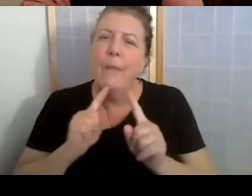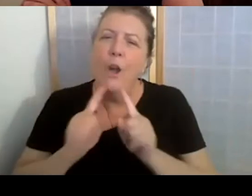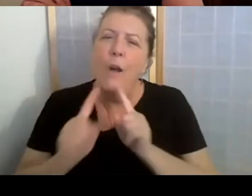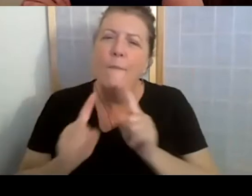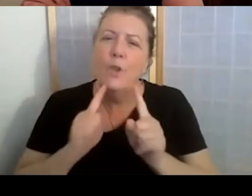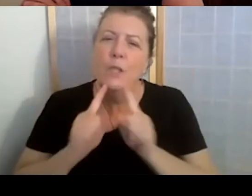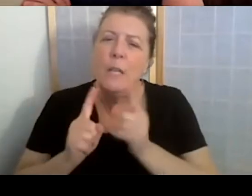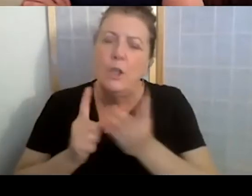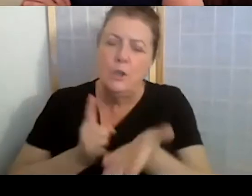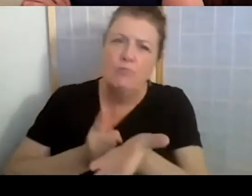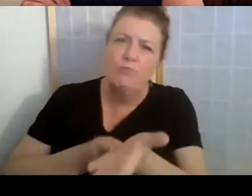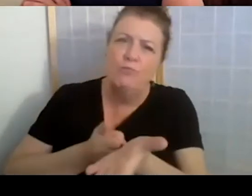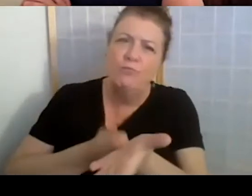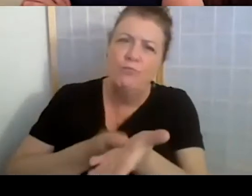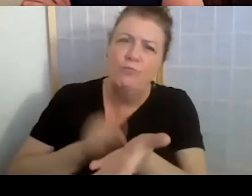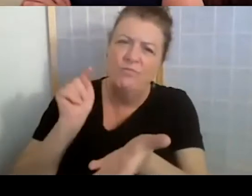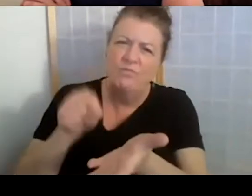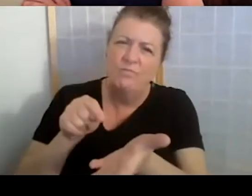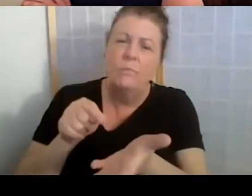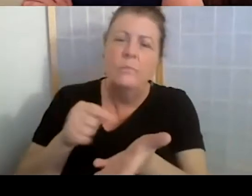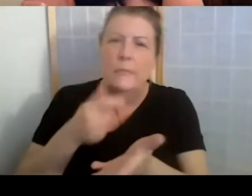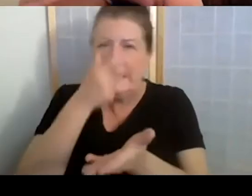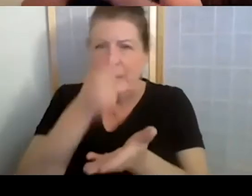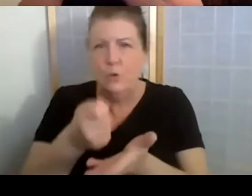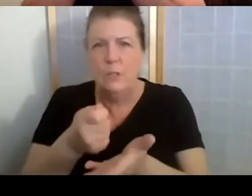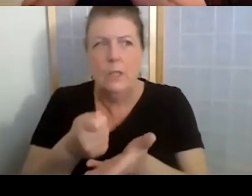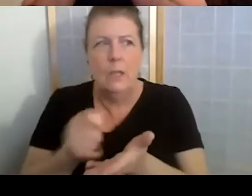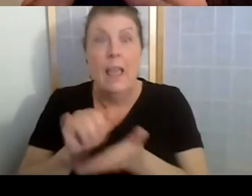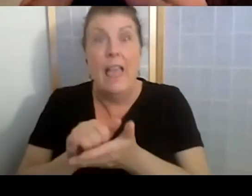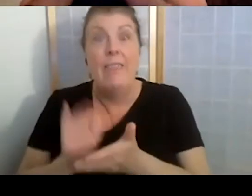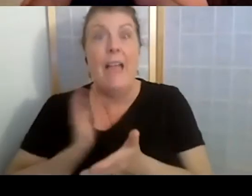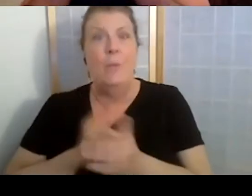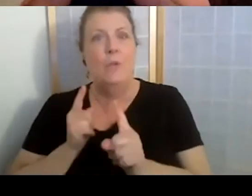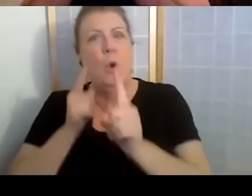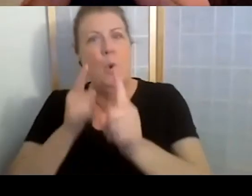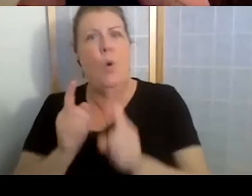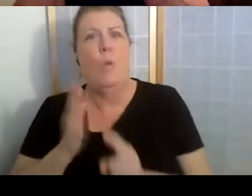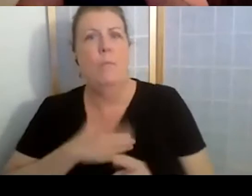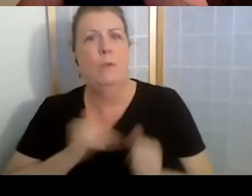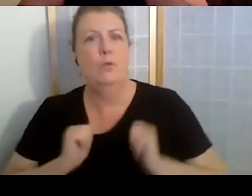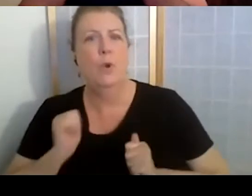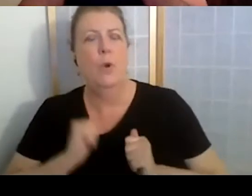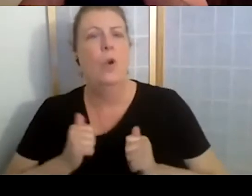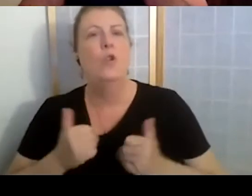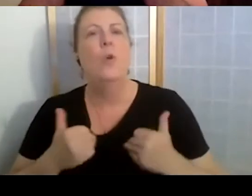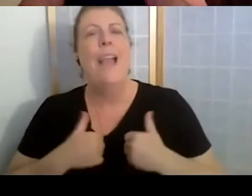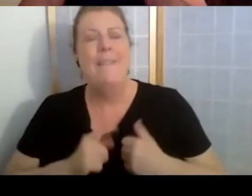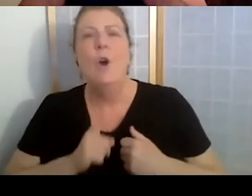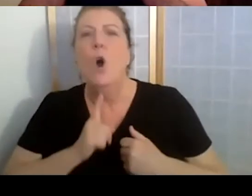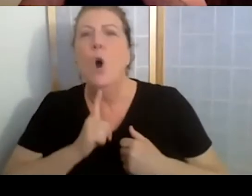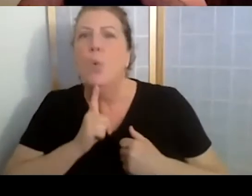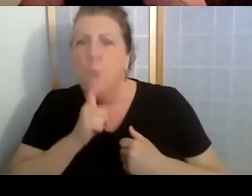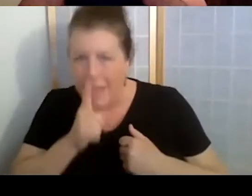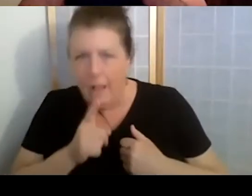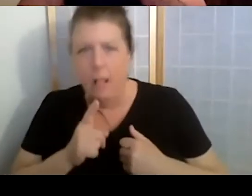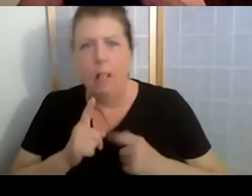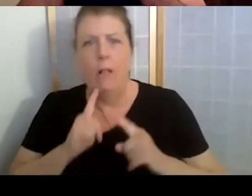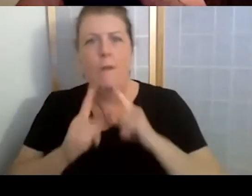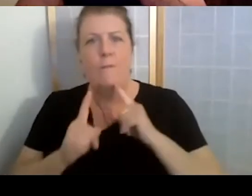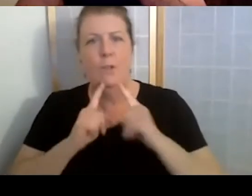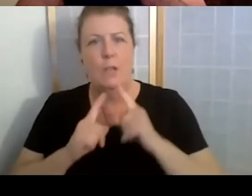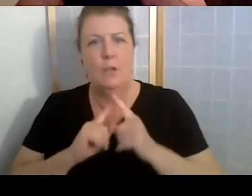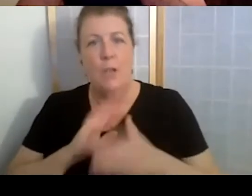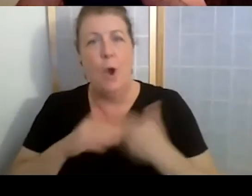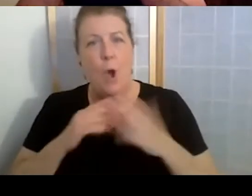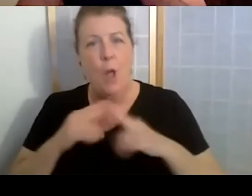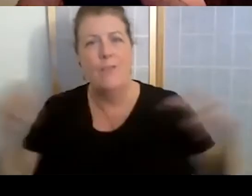to have that real conversation and to try to make all the sides valid. Obviously in the